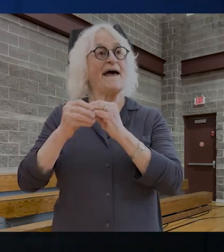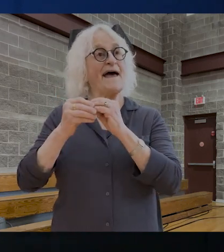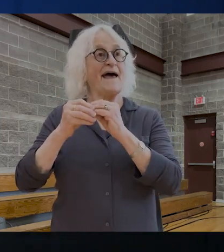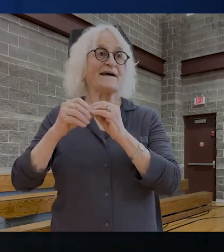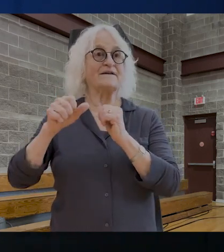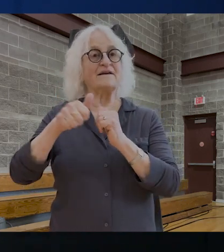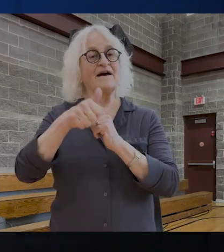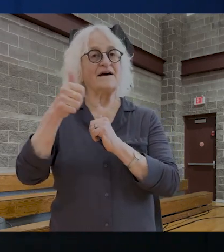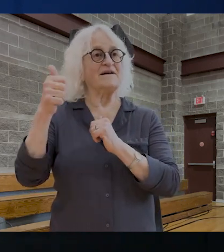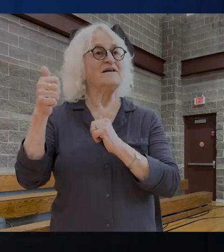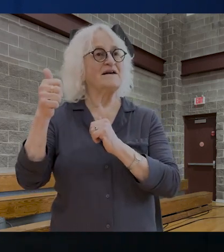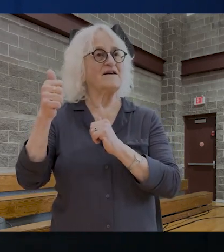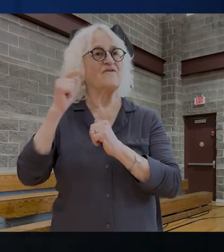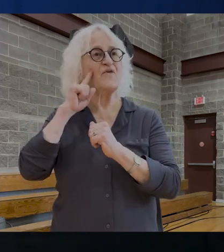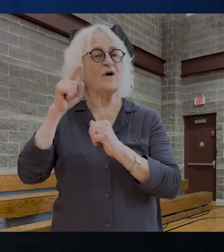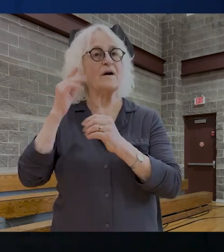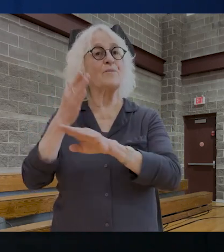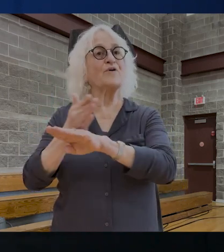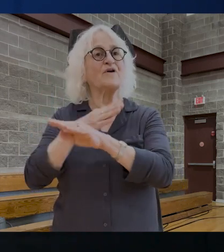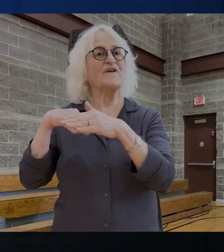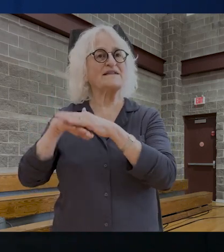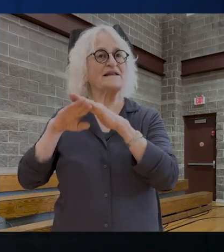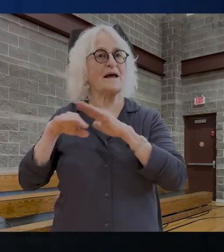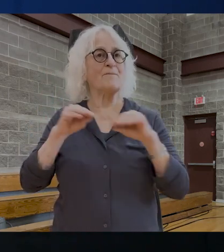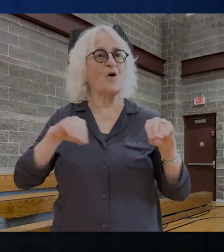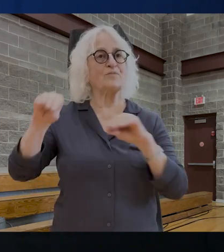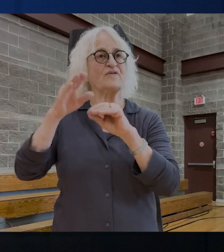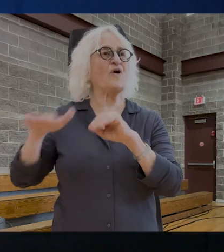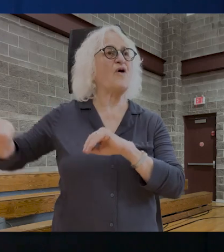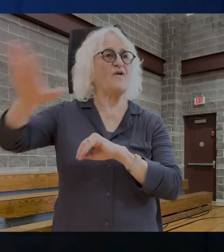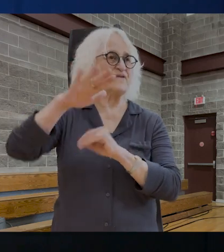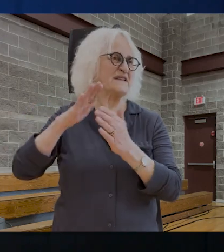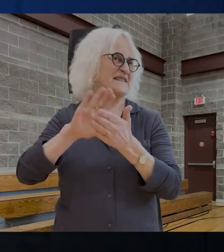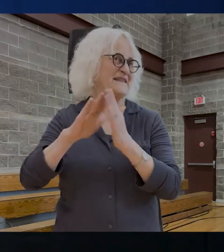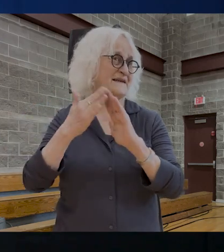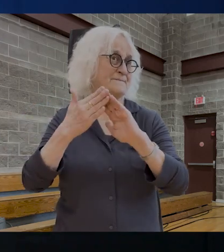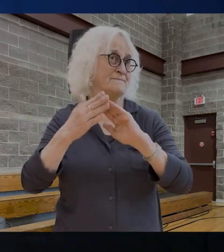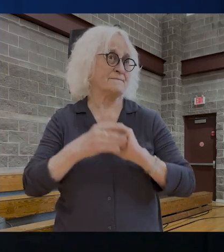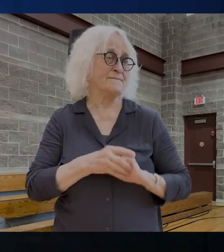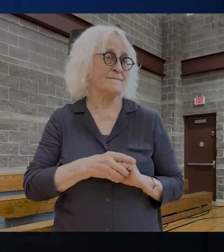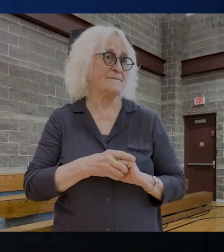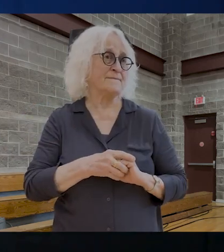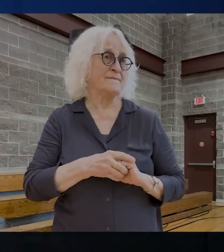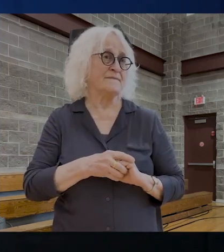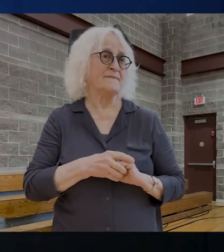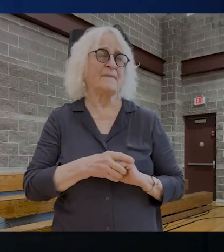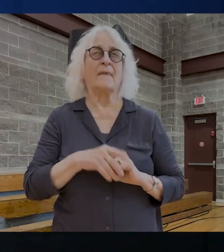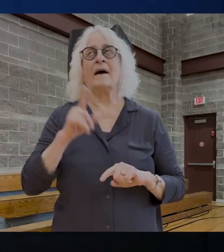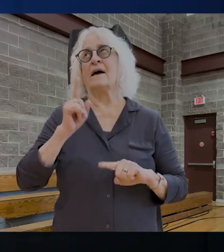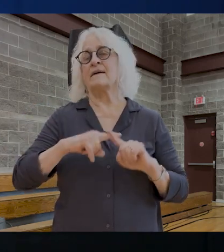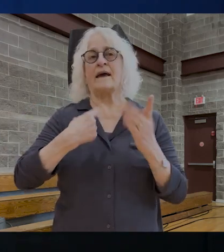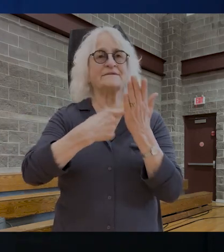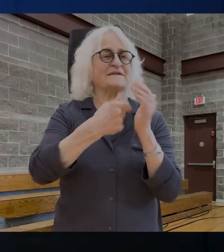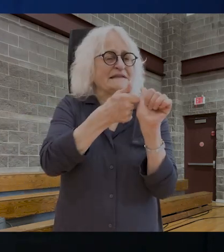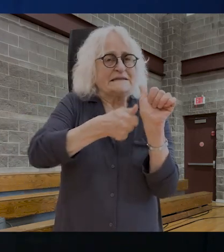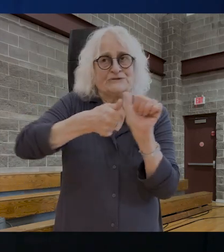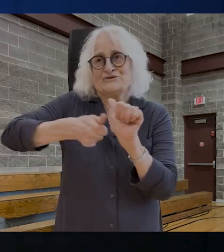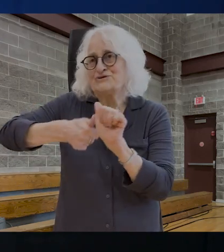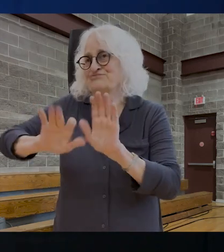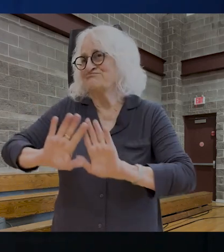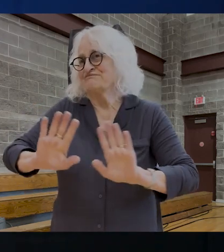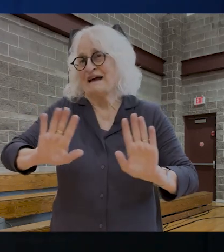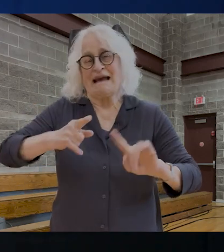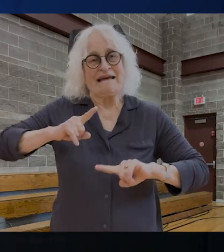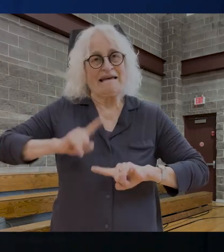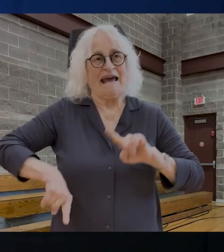wayfinding signage to improve accessibility and mobility across the city. I can't cover every detail in Kansas